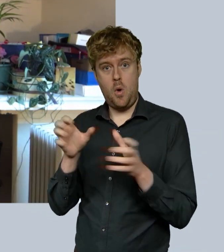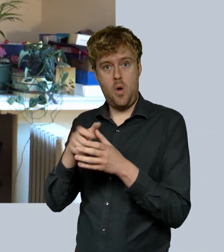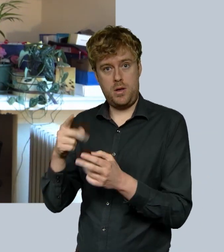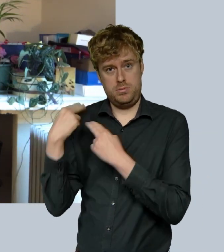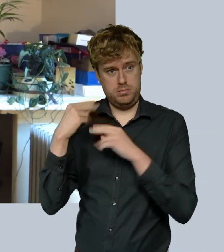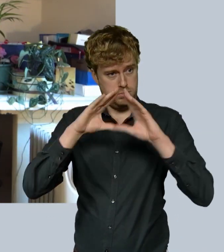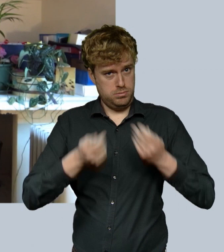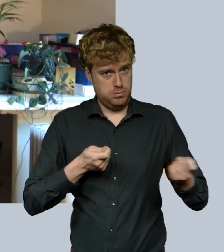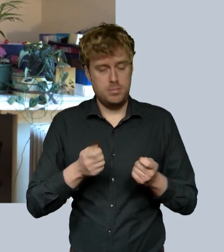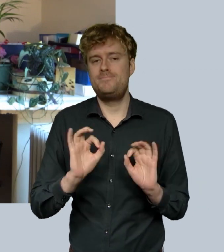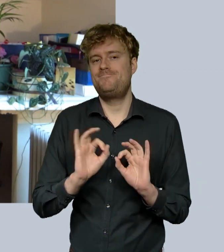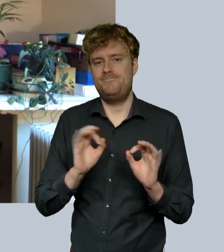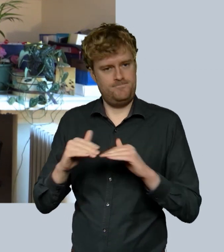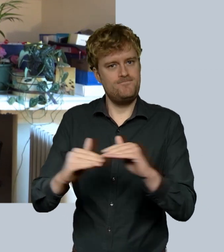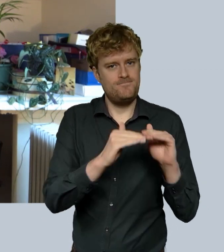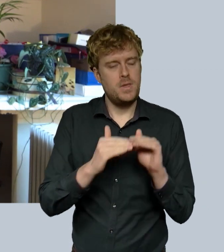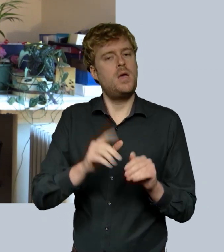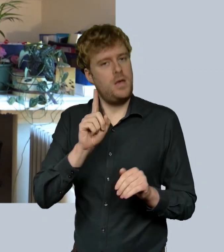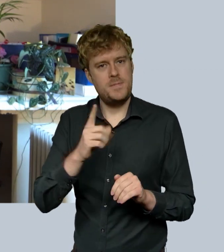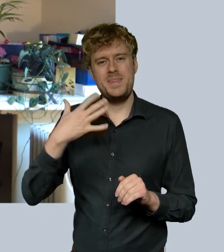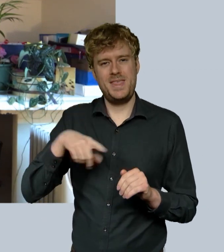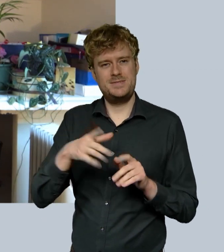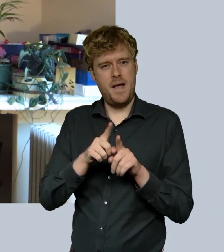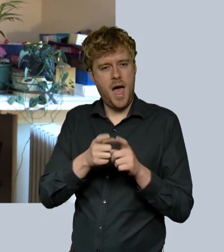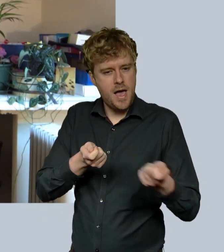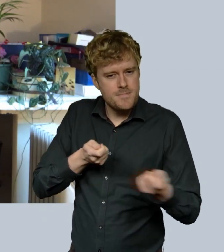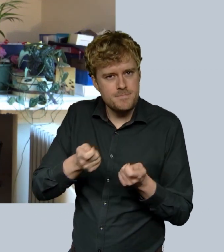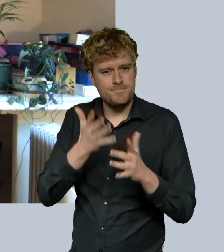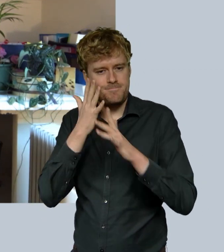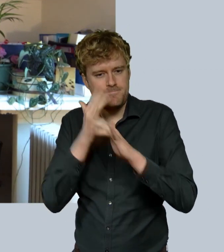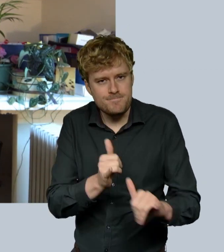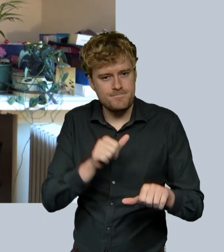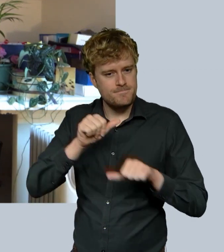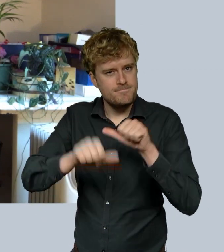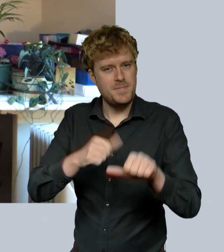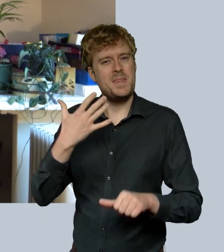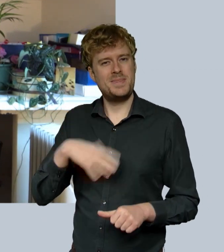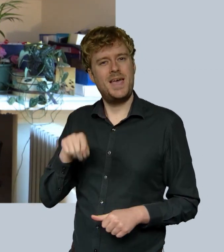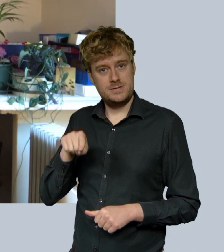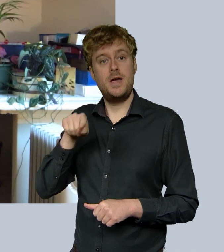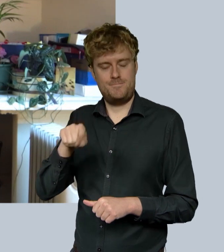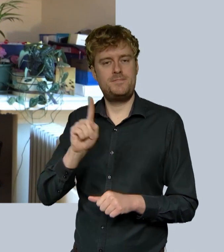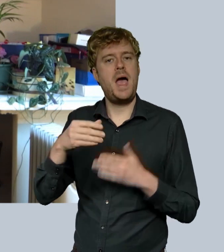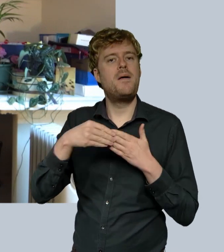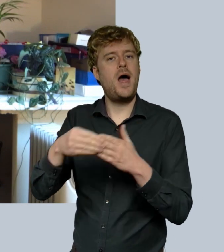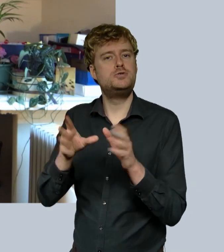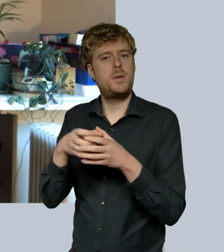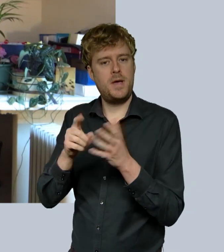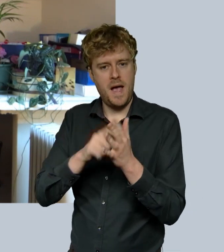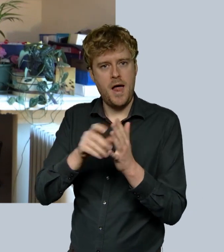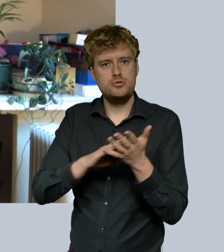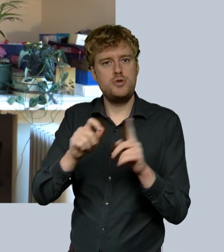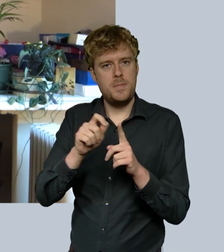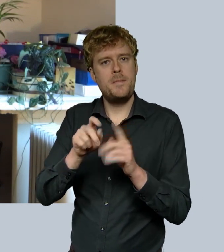solely accountable or responsible for SNAP. However, SNAP does need guidance and oversight, and this is the role of the Leadership